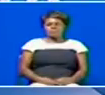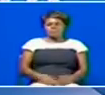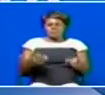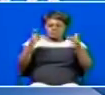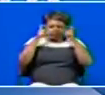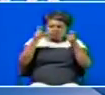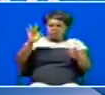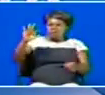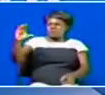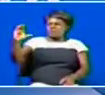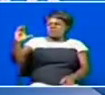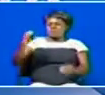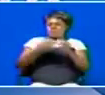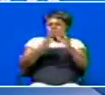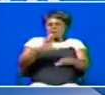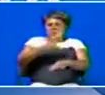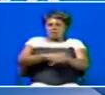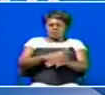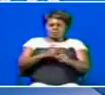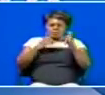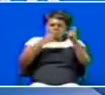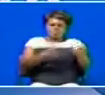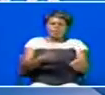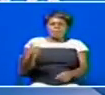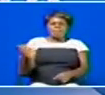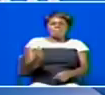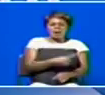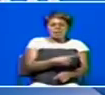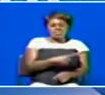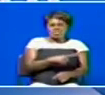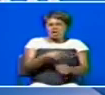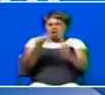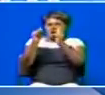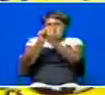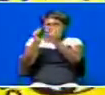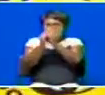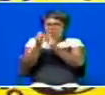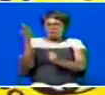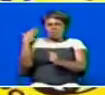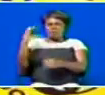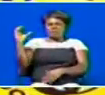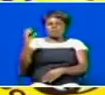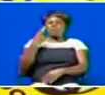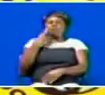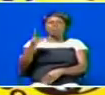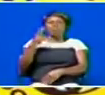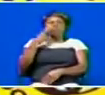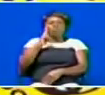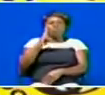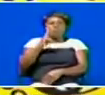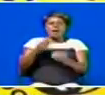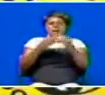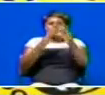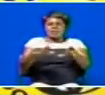Tusker FC coach Francis Baraza received the award for the coach of the month for the month of October. The former Chemelil Sugar